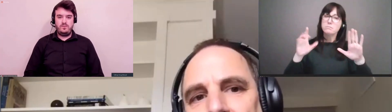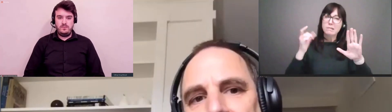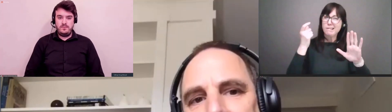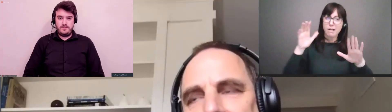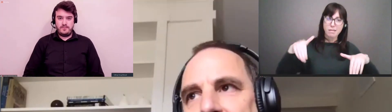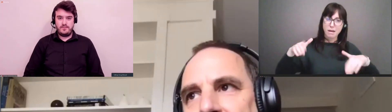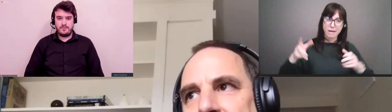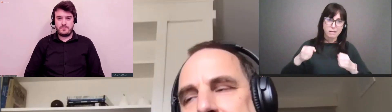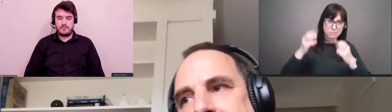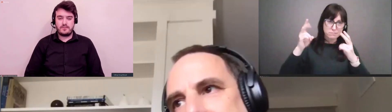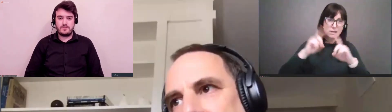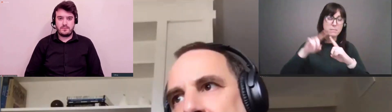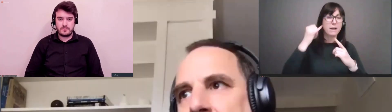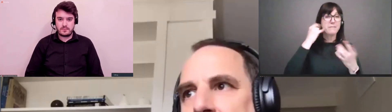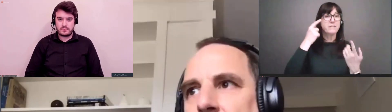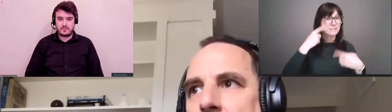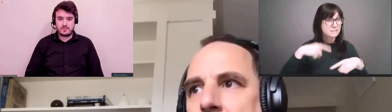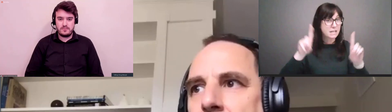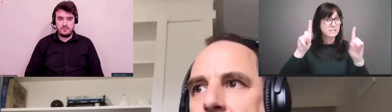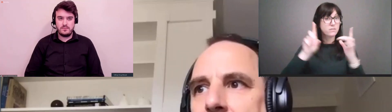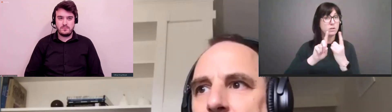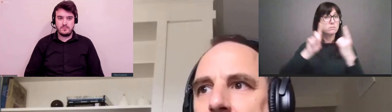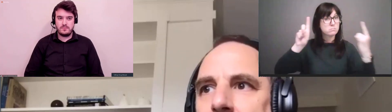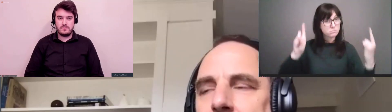effective social distancing, we